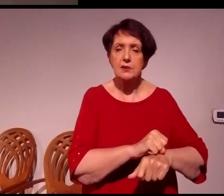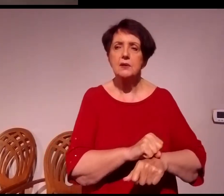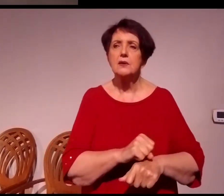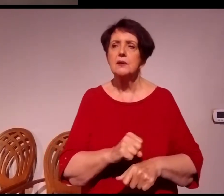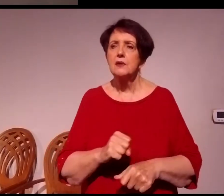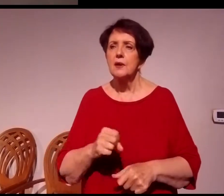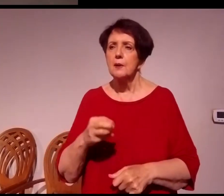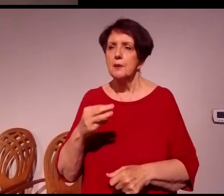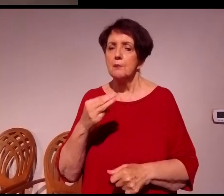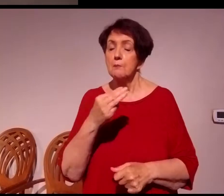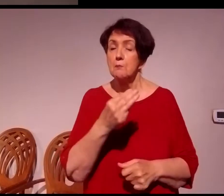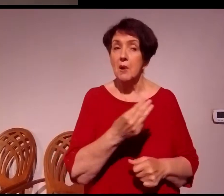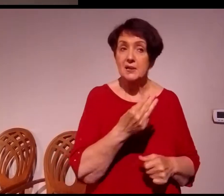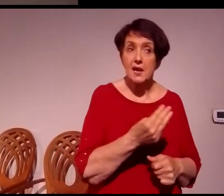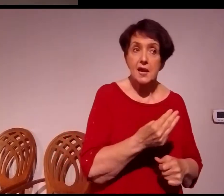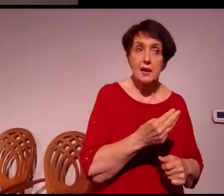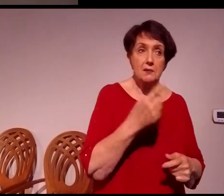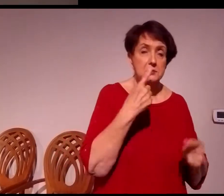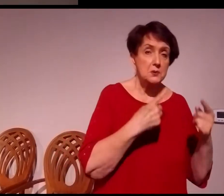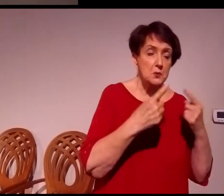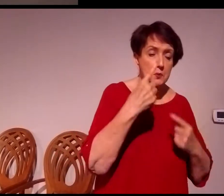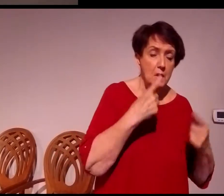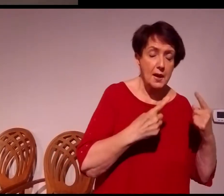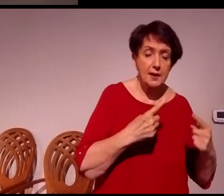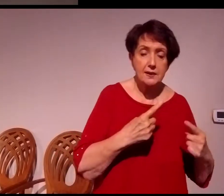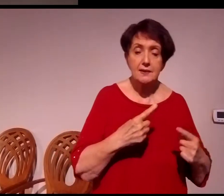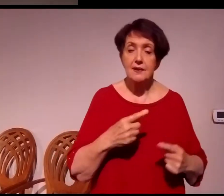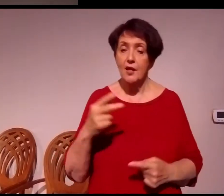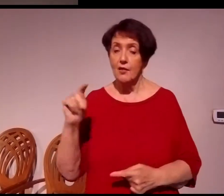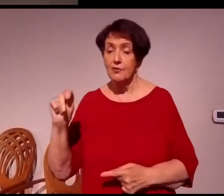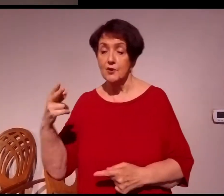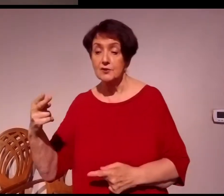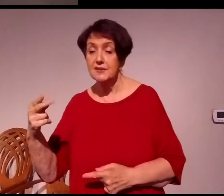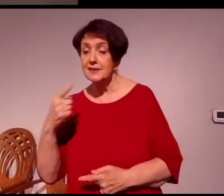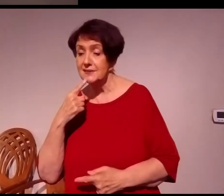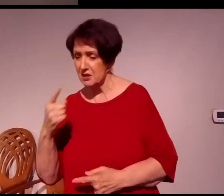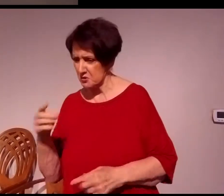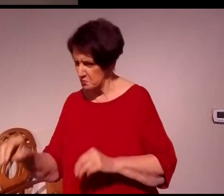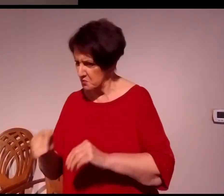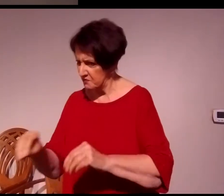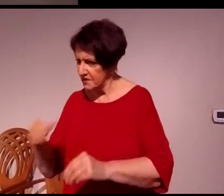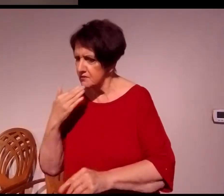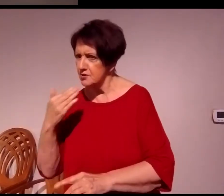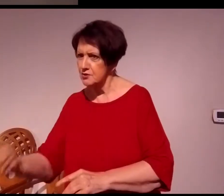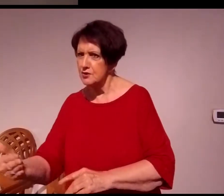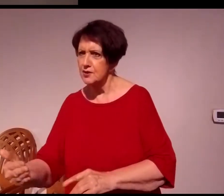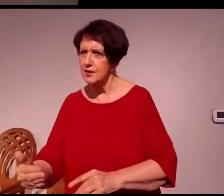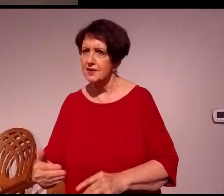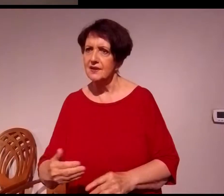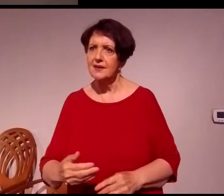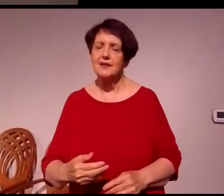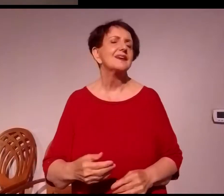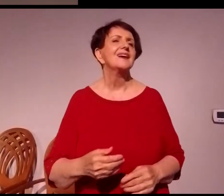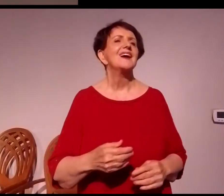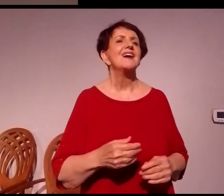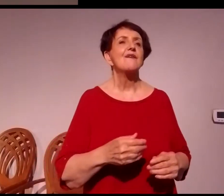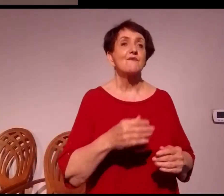his table. Thursday, I was like, oh man, you're moving really good. Friday, I was having a pre-wedding dance